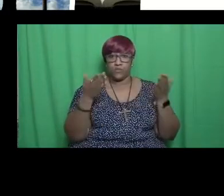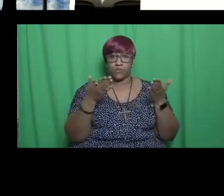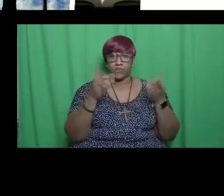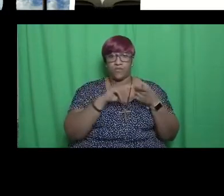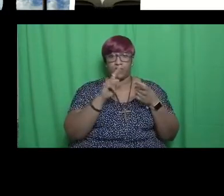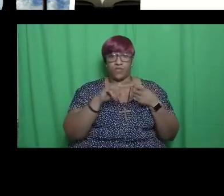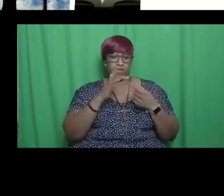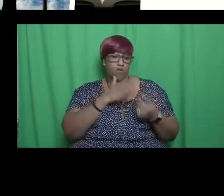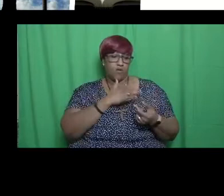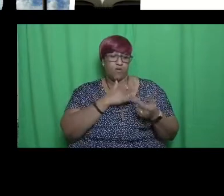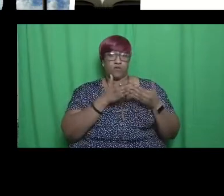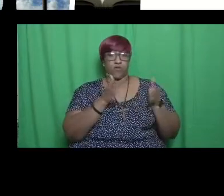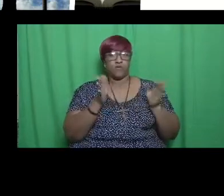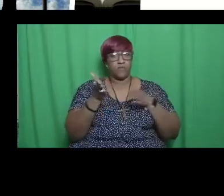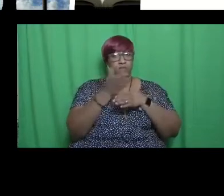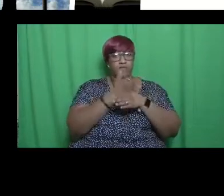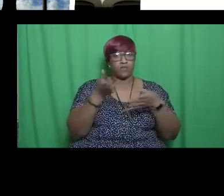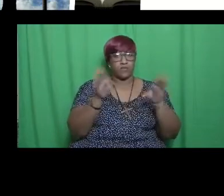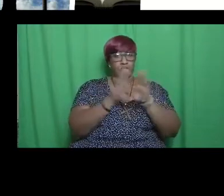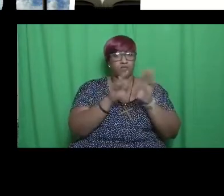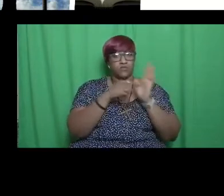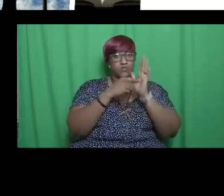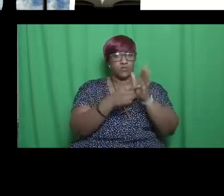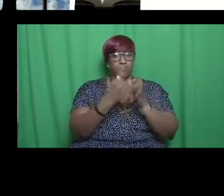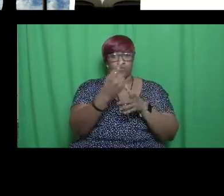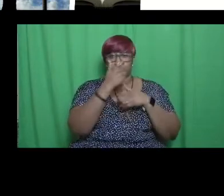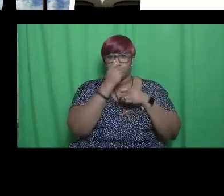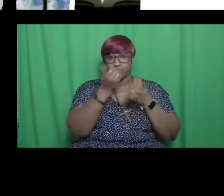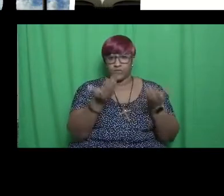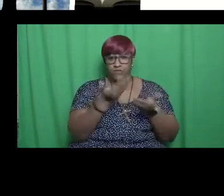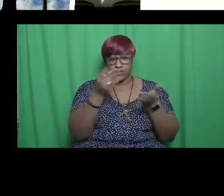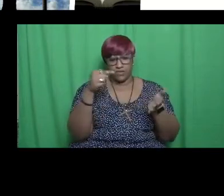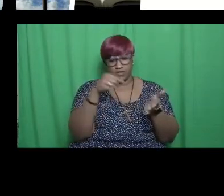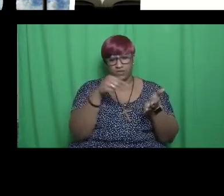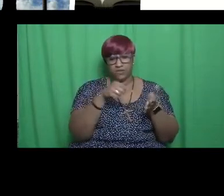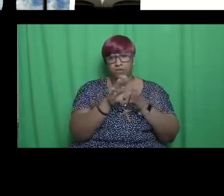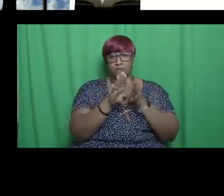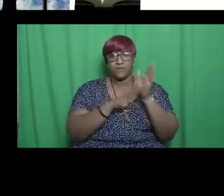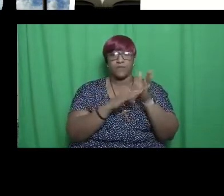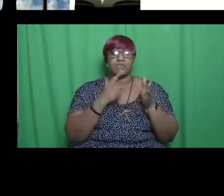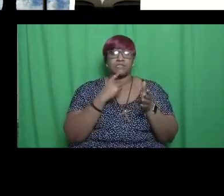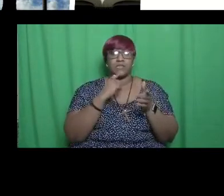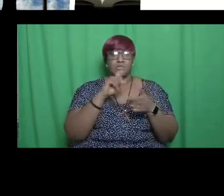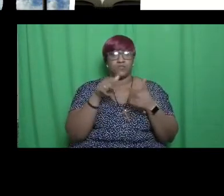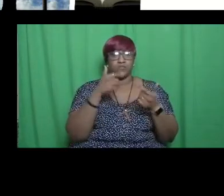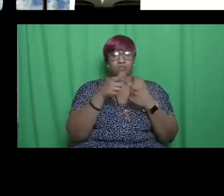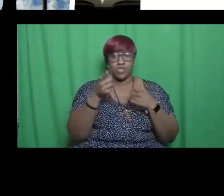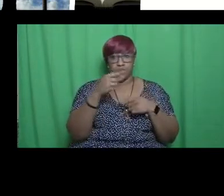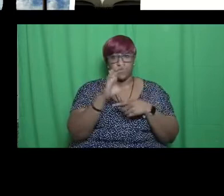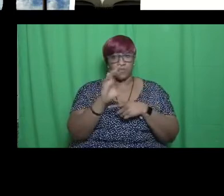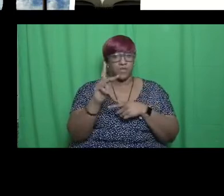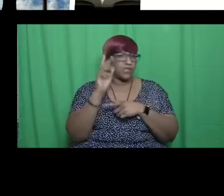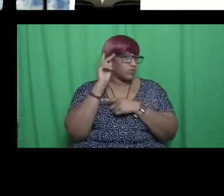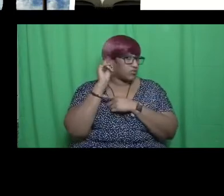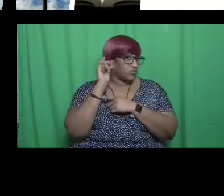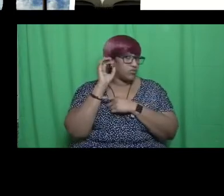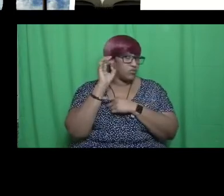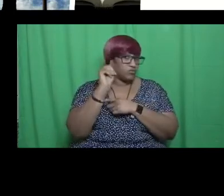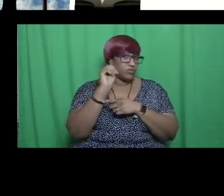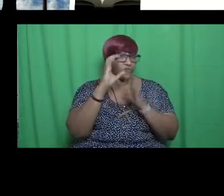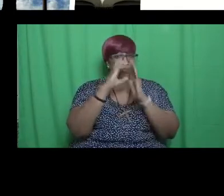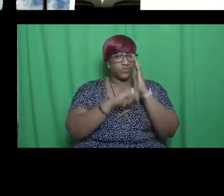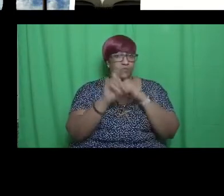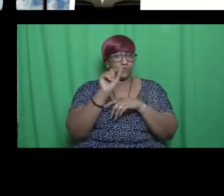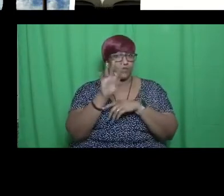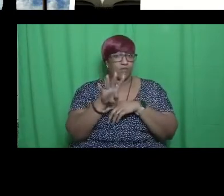heart was open. Before we close, I want to show you one interesting thing in here. You know, the Bible said that when they went back to Jerusalem in